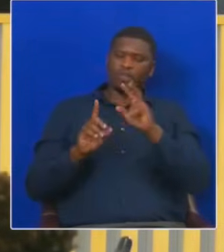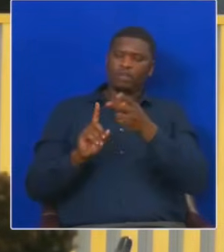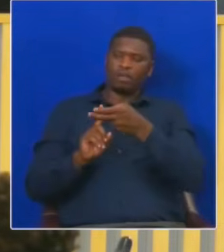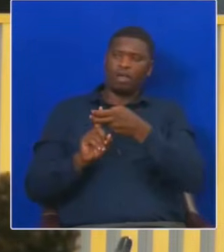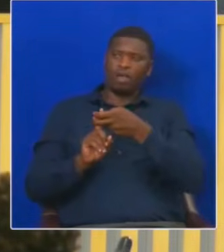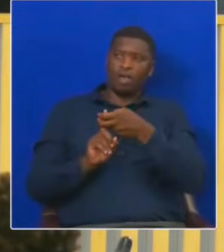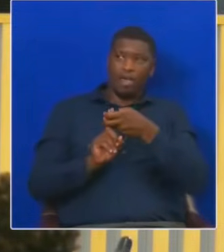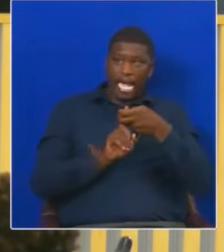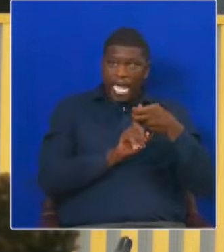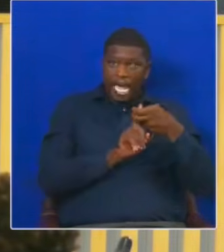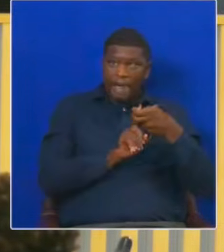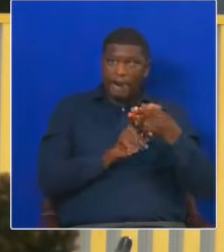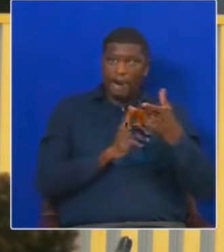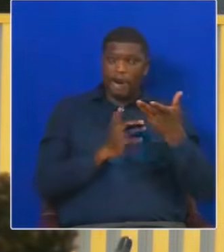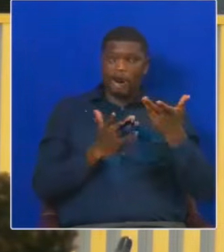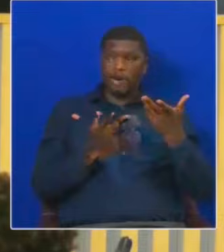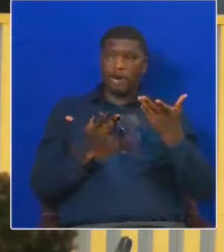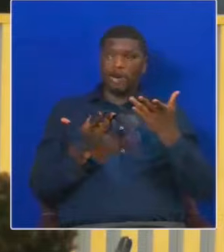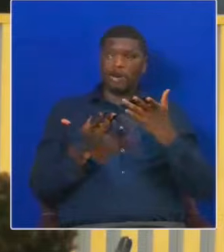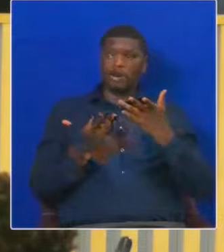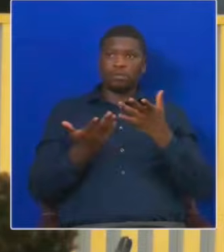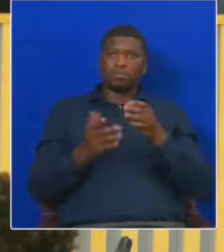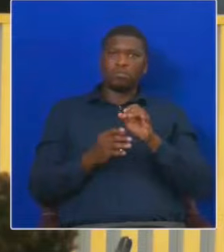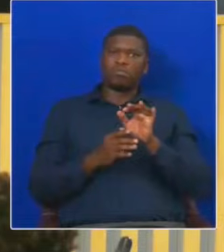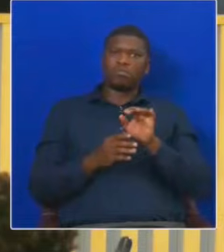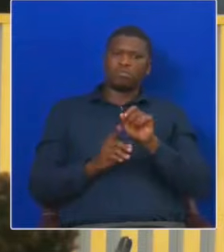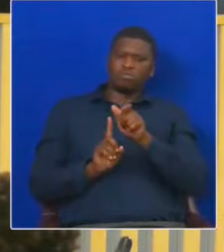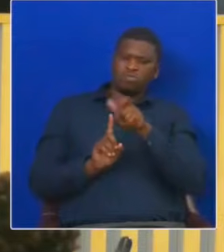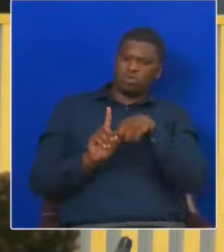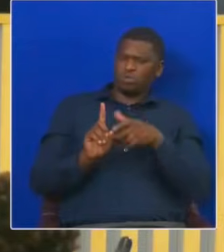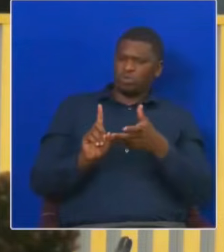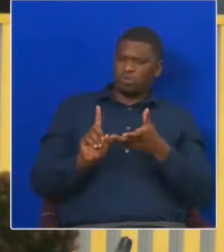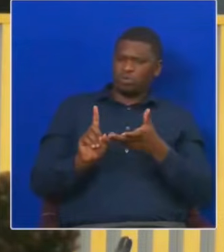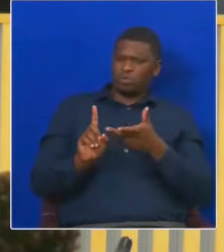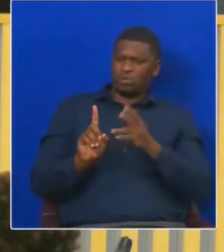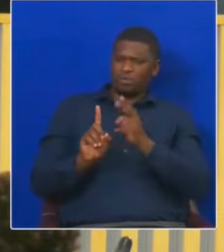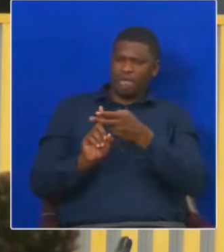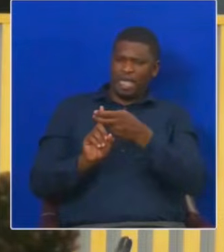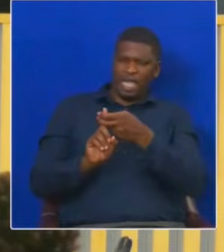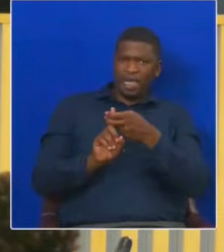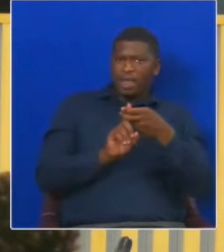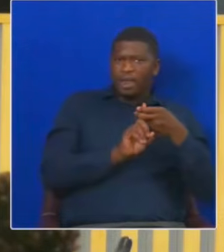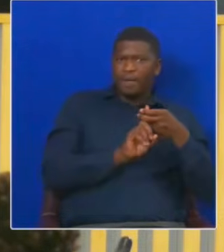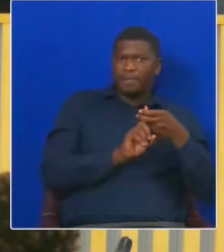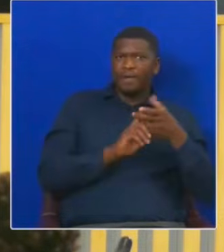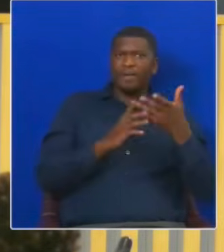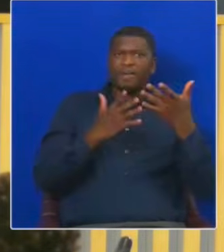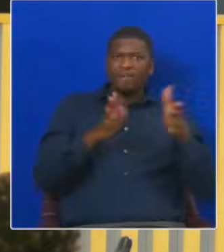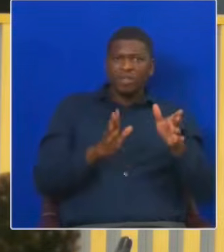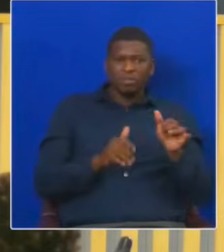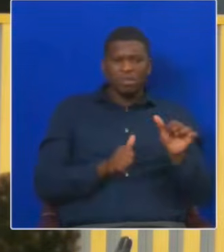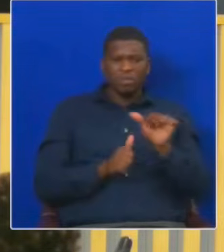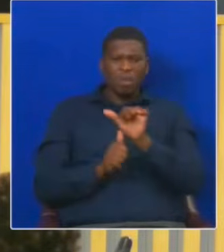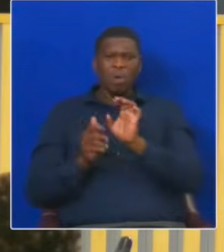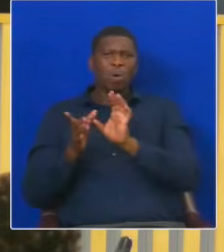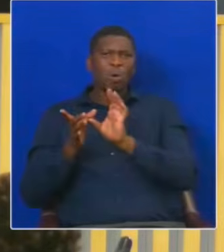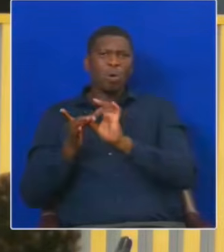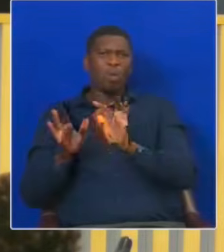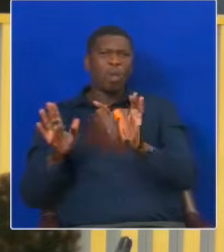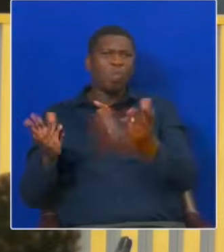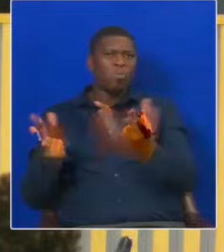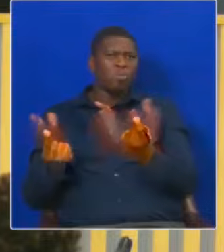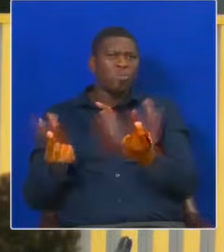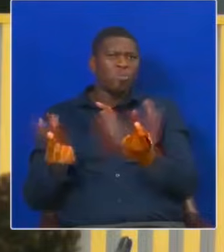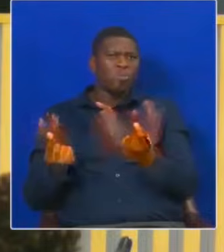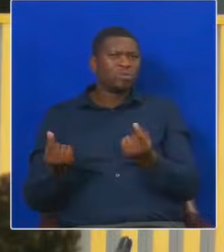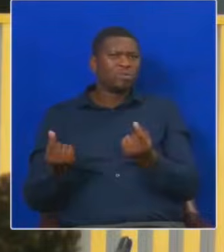one cannot kidnap a person and then after kidnapping that person, return the same person home. And